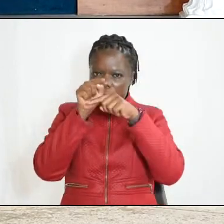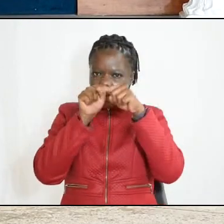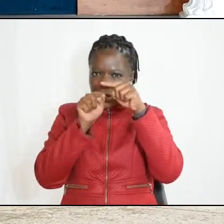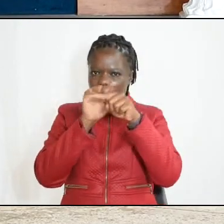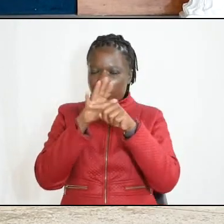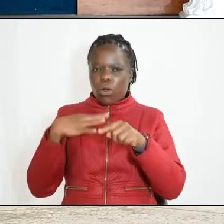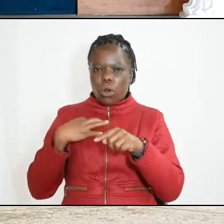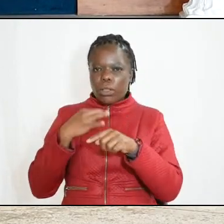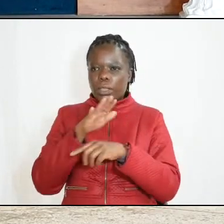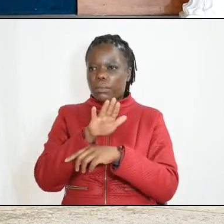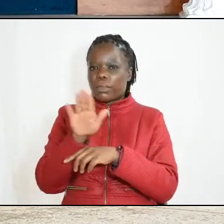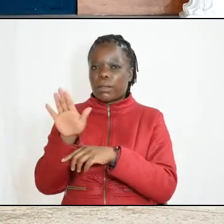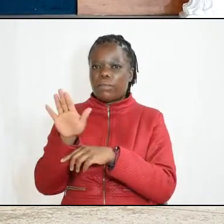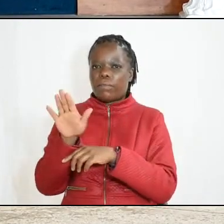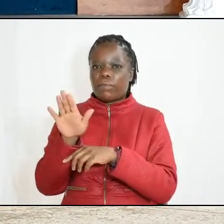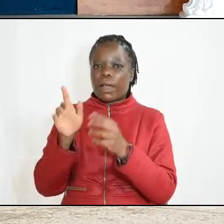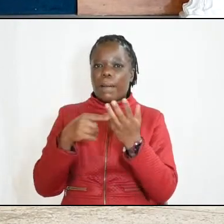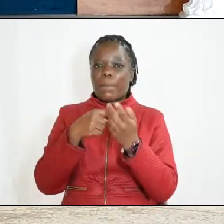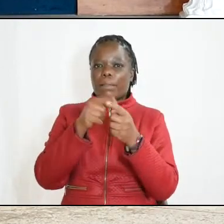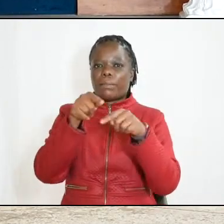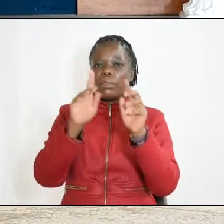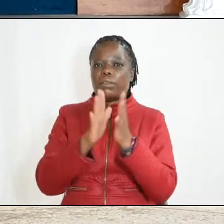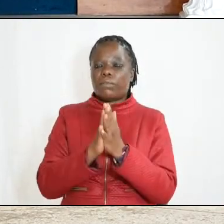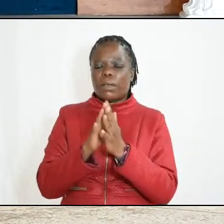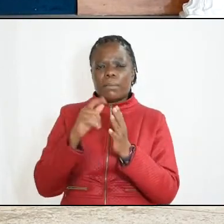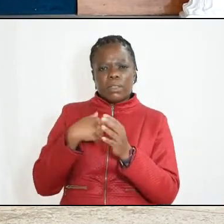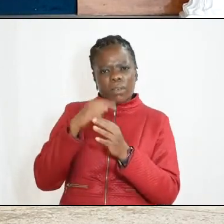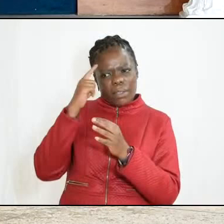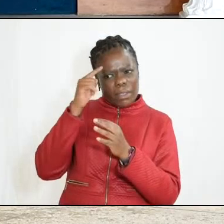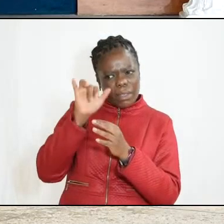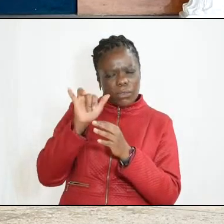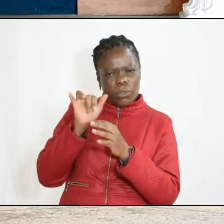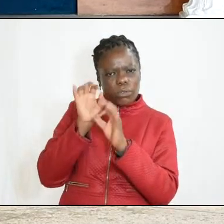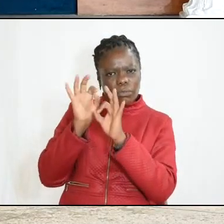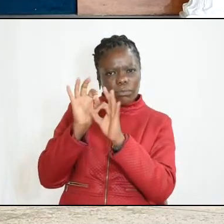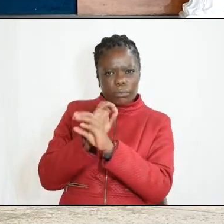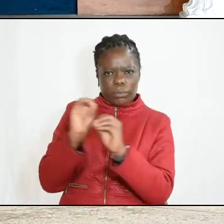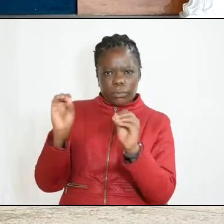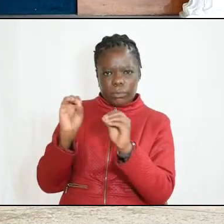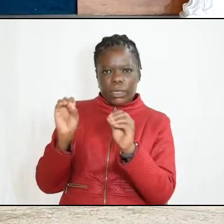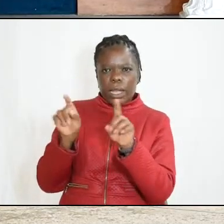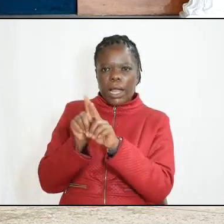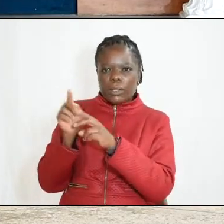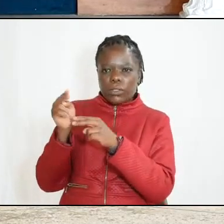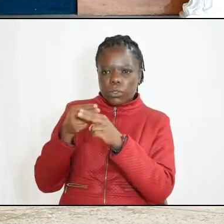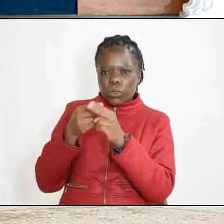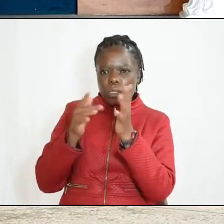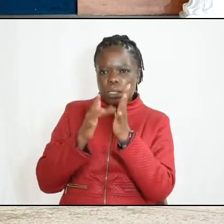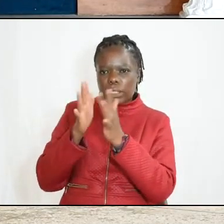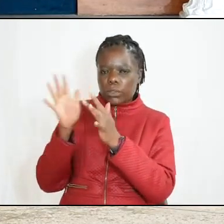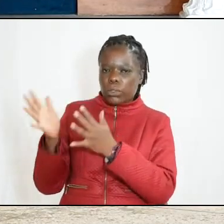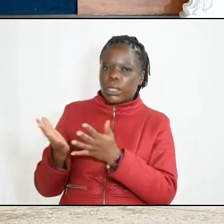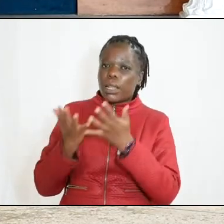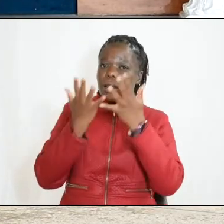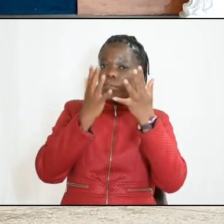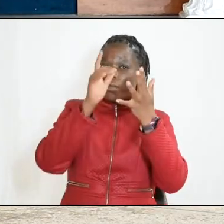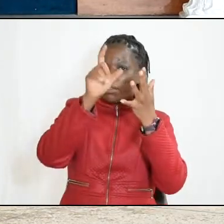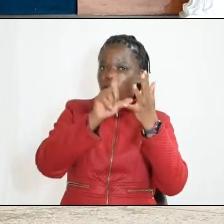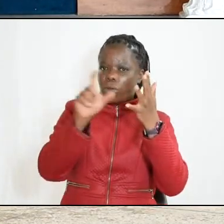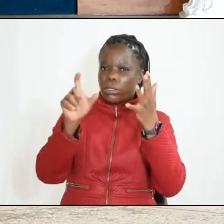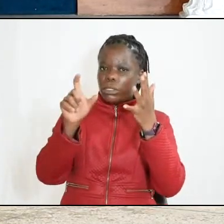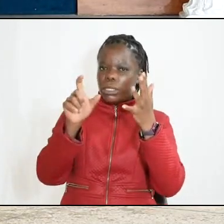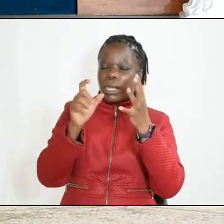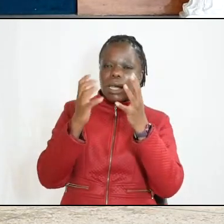clothes among themselves. I don't think that was good of them. As soon as Jesus was lifted up on the cross,